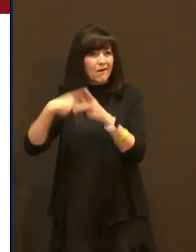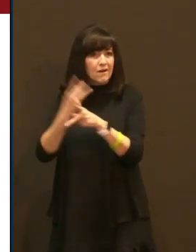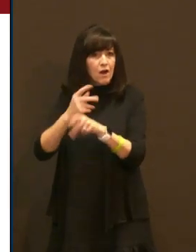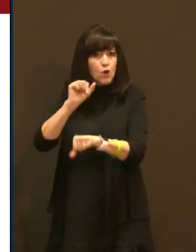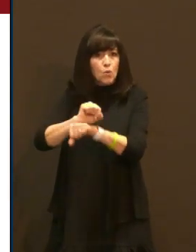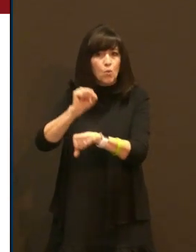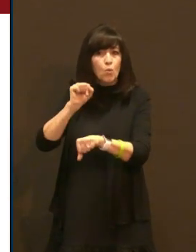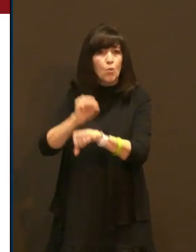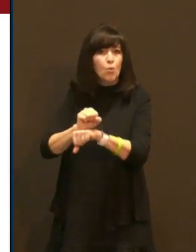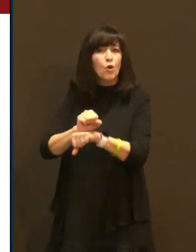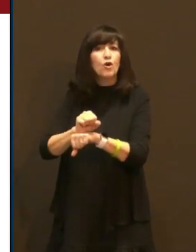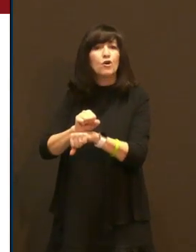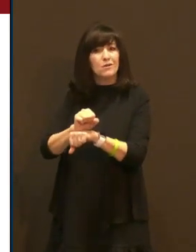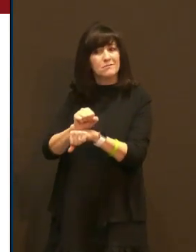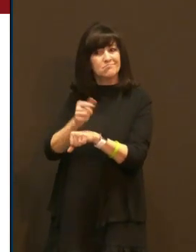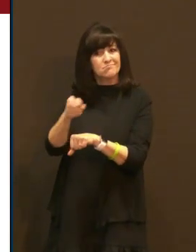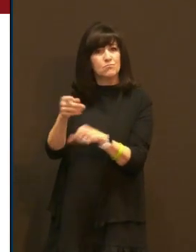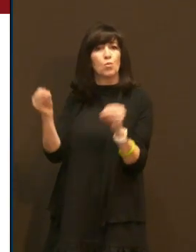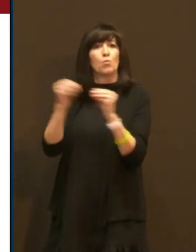with COVID-19.